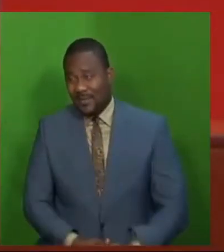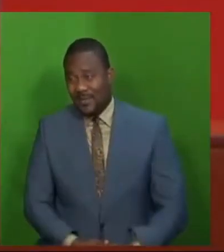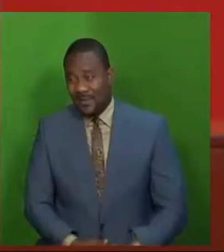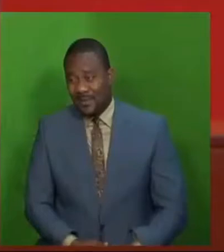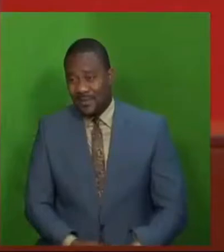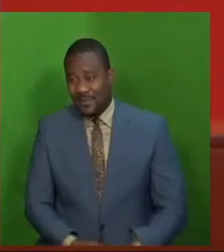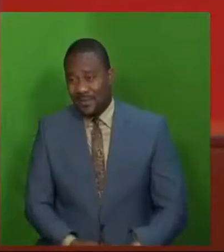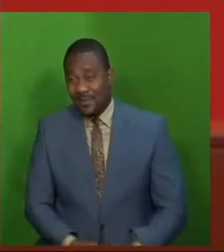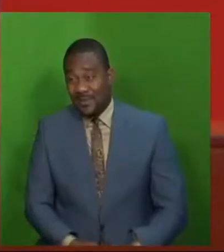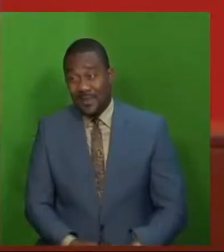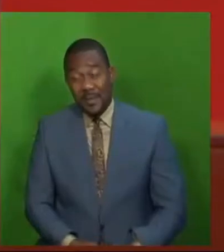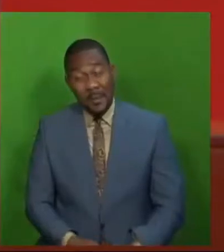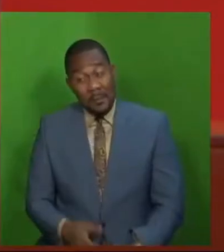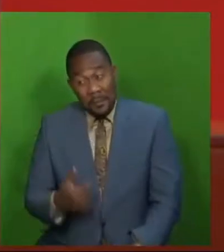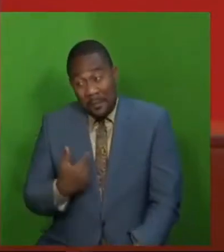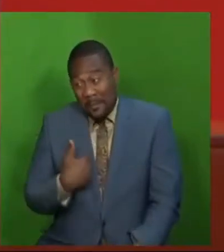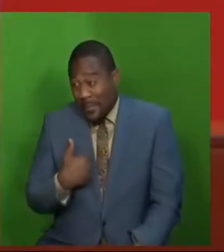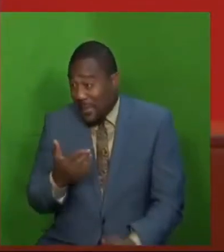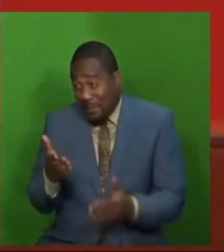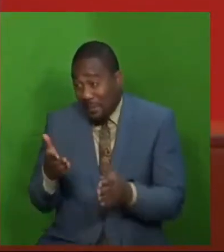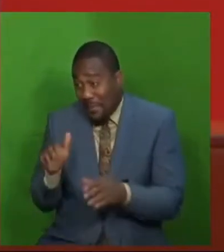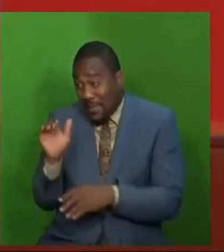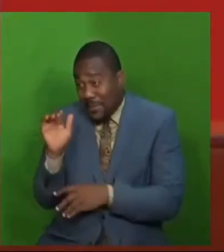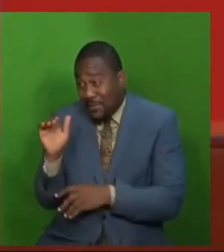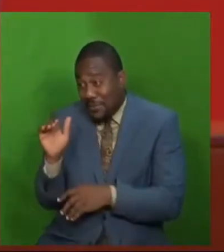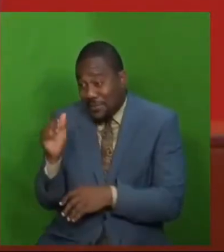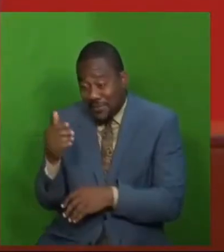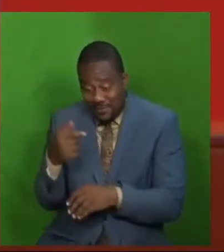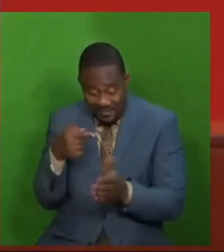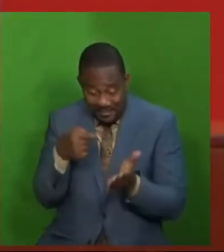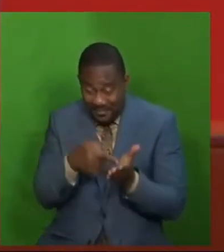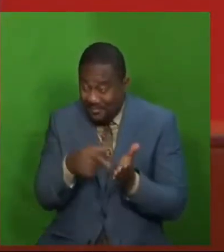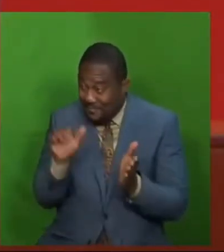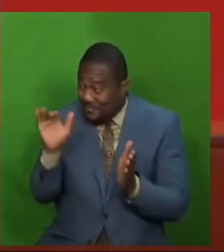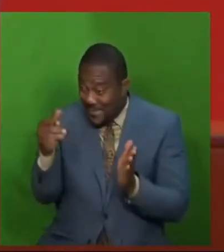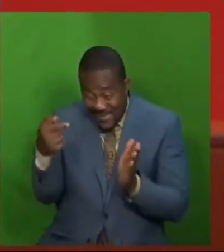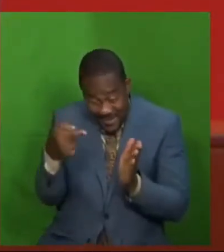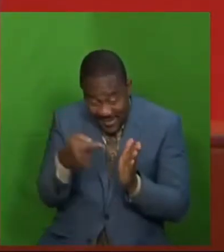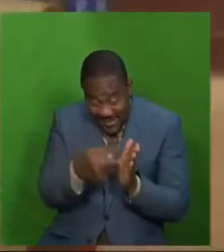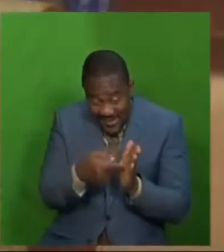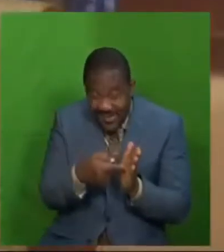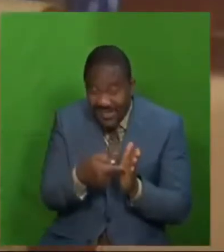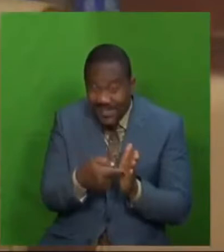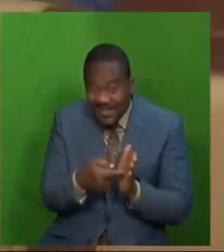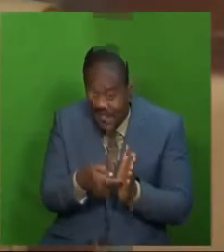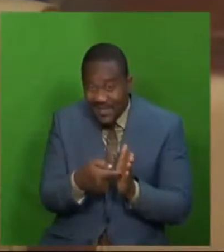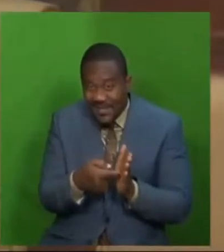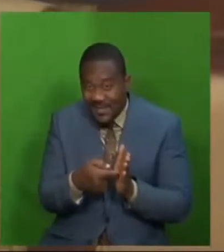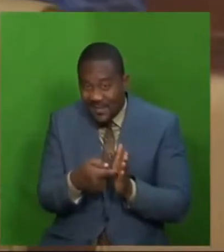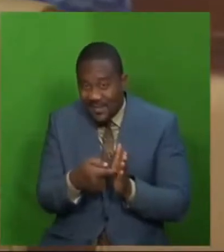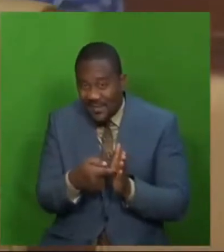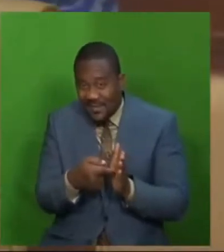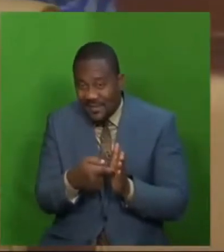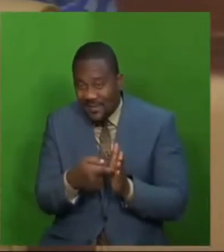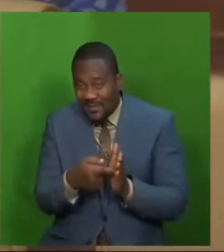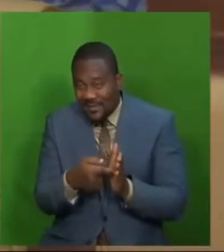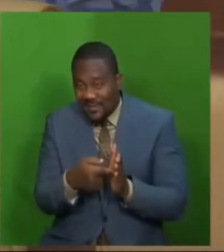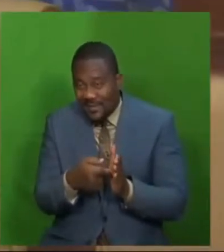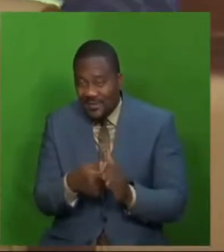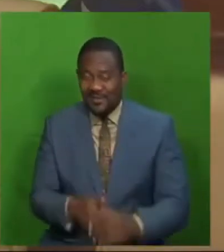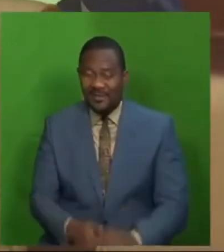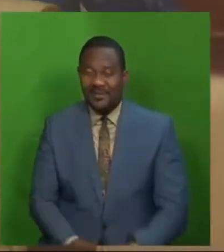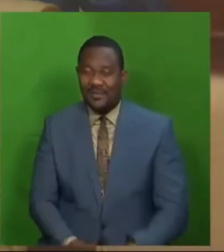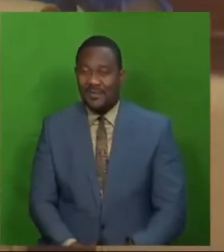I'm just drawing your attention Yes, Mr. Speaker. to the import Yes, Mr. of the order, Yes, Mr. Speaker. that it